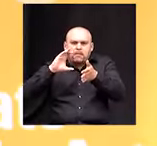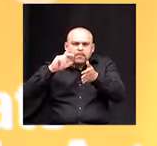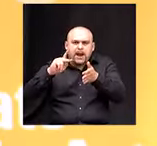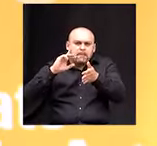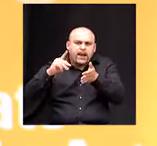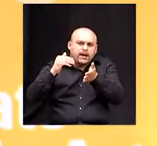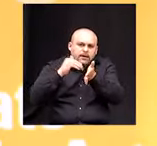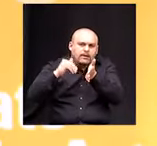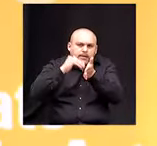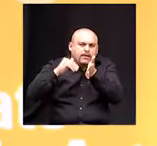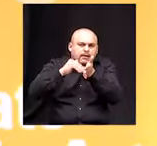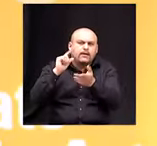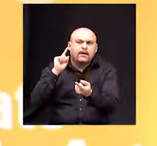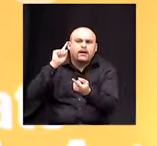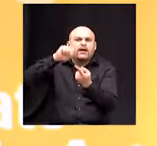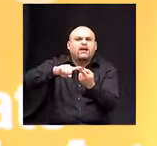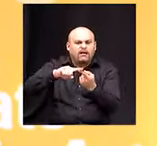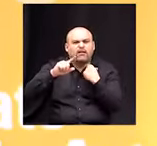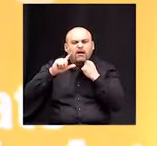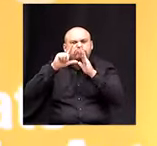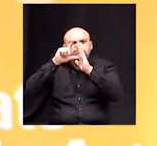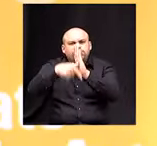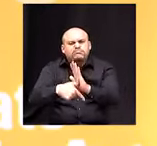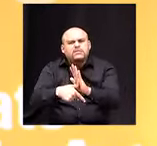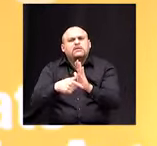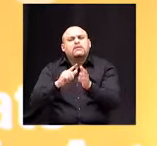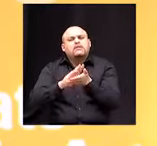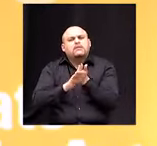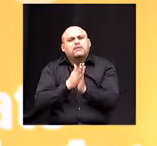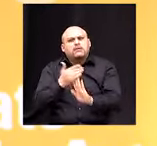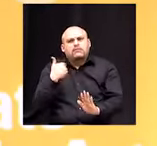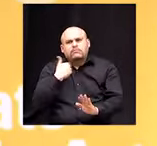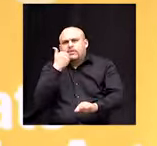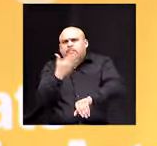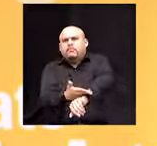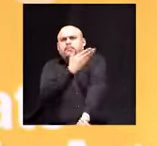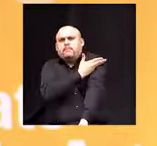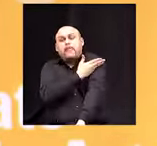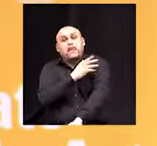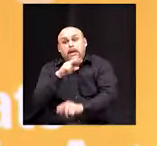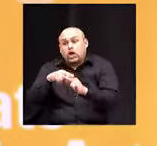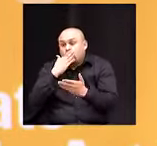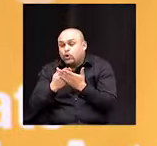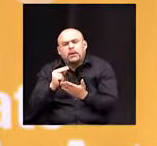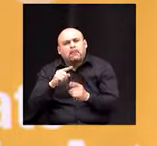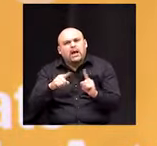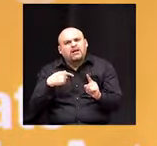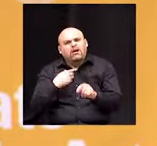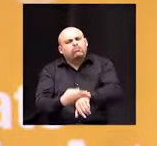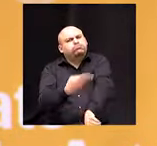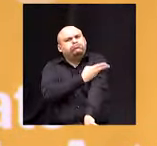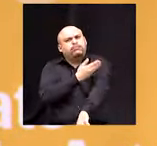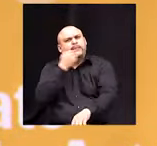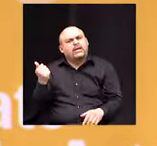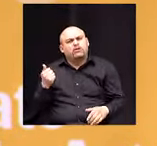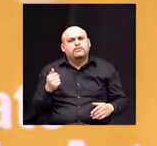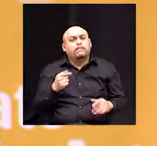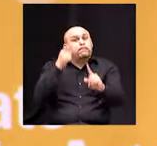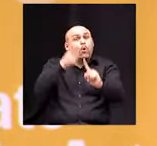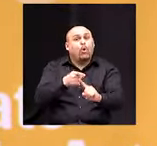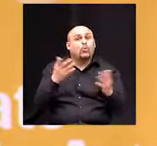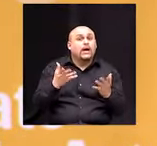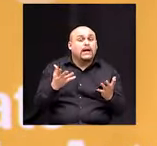and so forth, until eventually, I got better. Not good, but better. The point